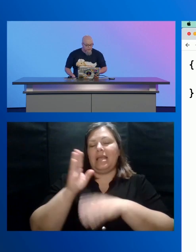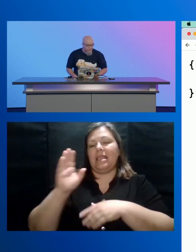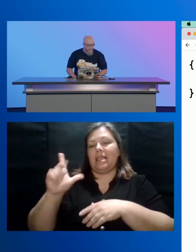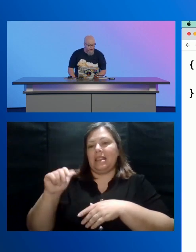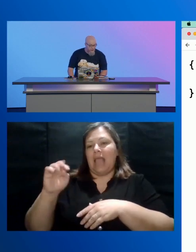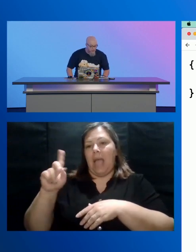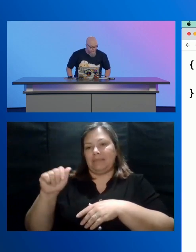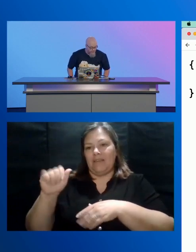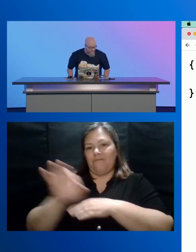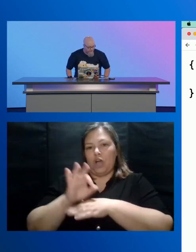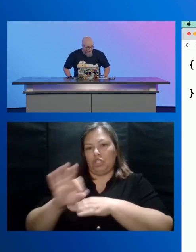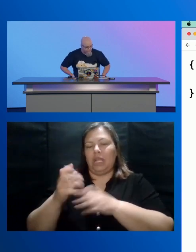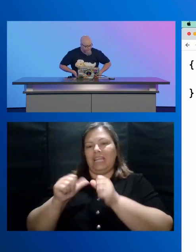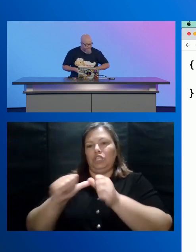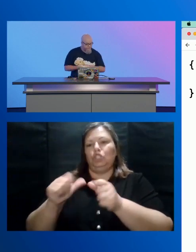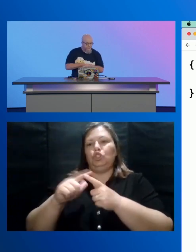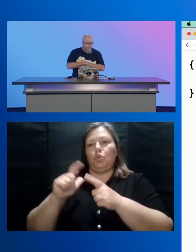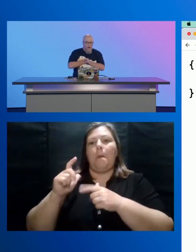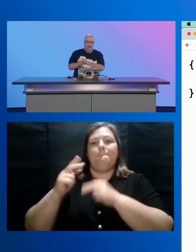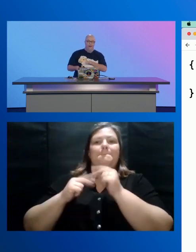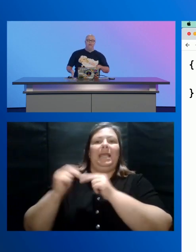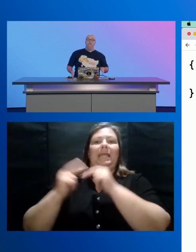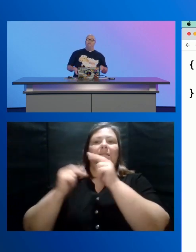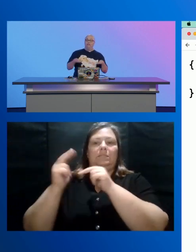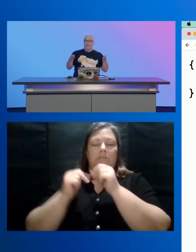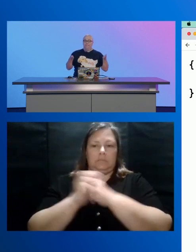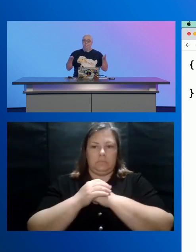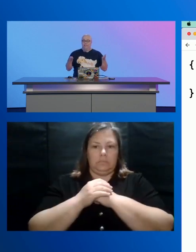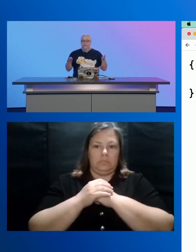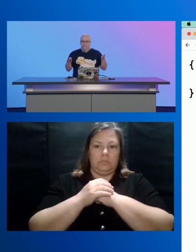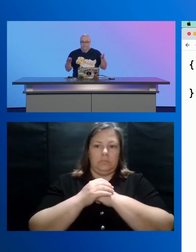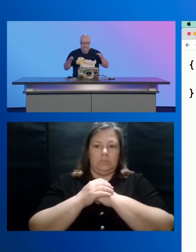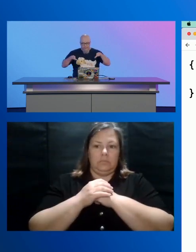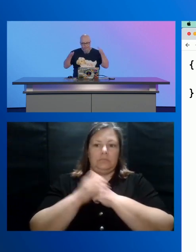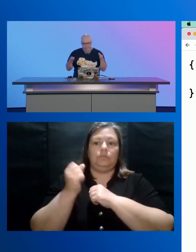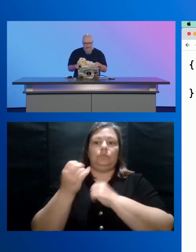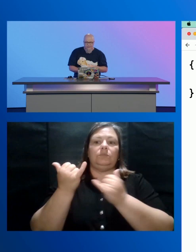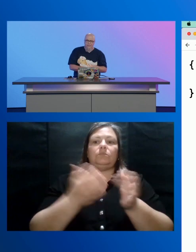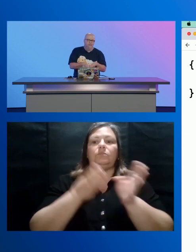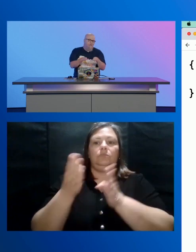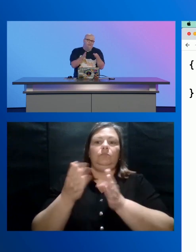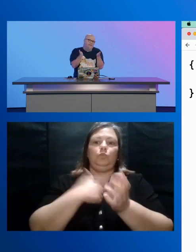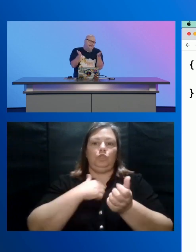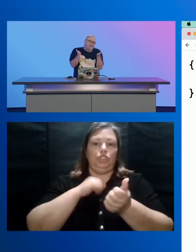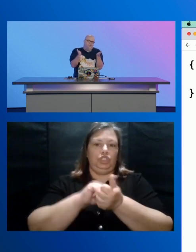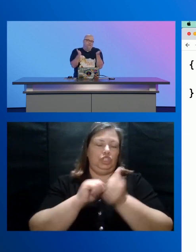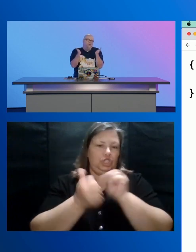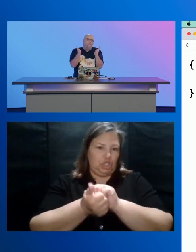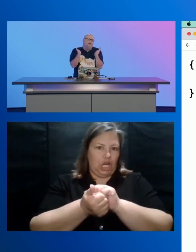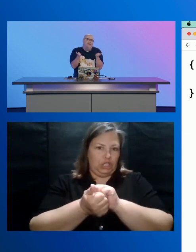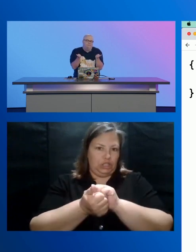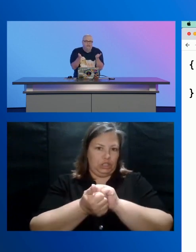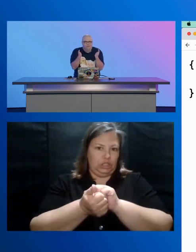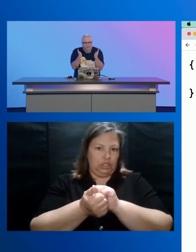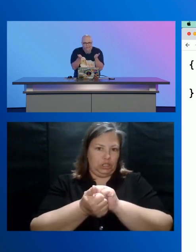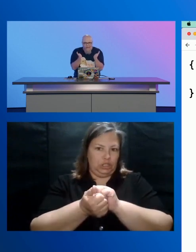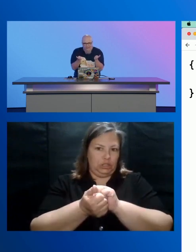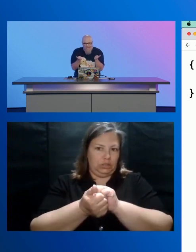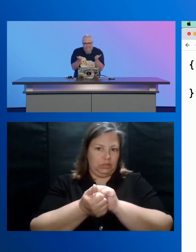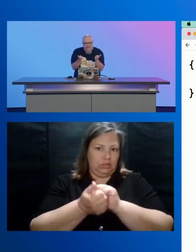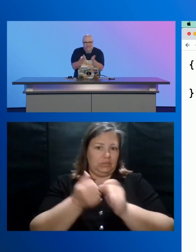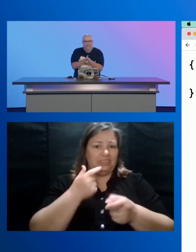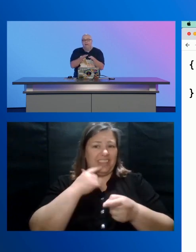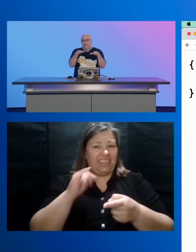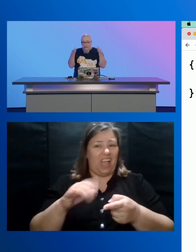continue to build on top of that. All right. So let's change this up, okay? You're like, Eric, this is great, but it's really not